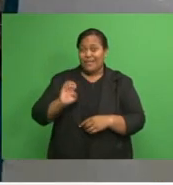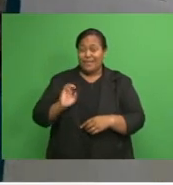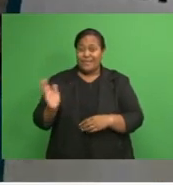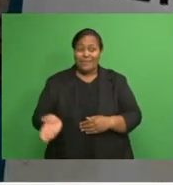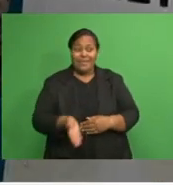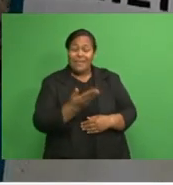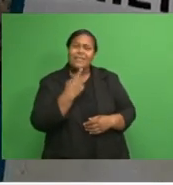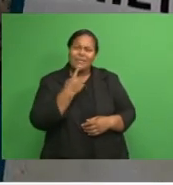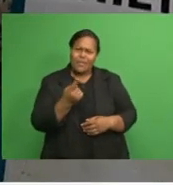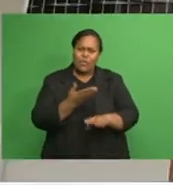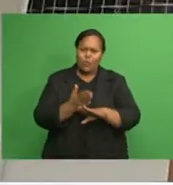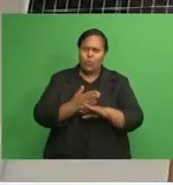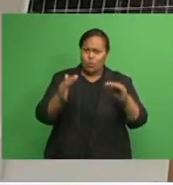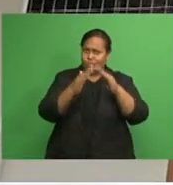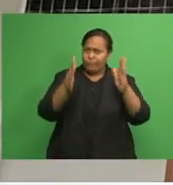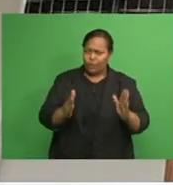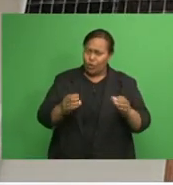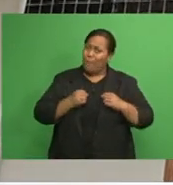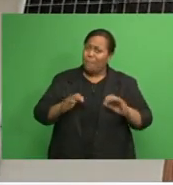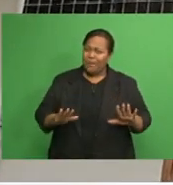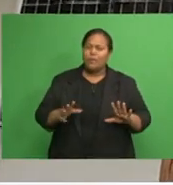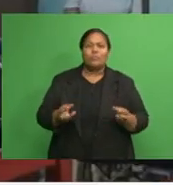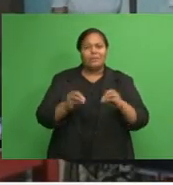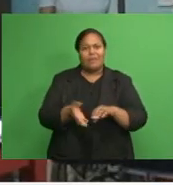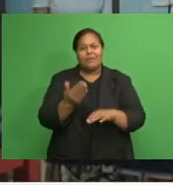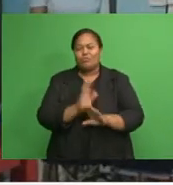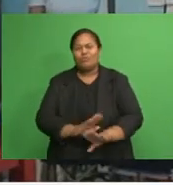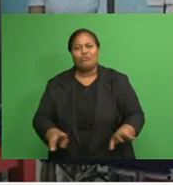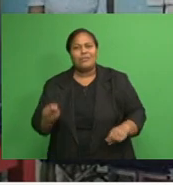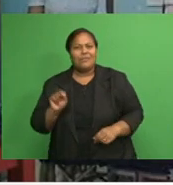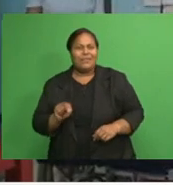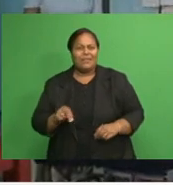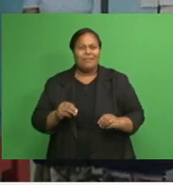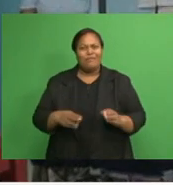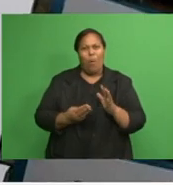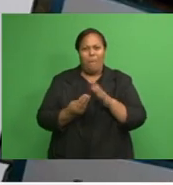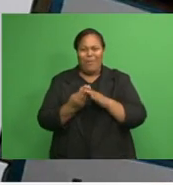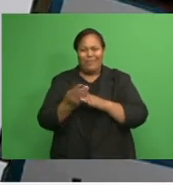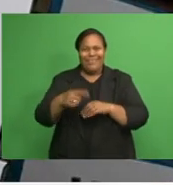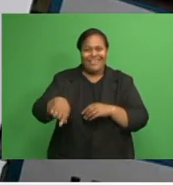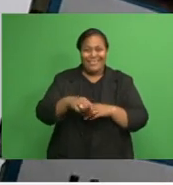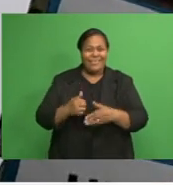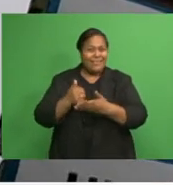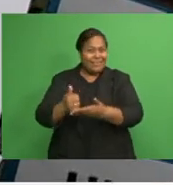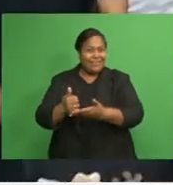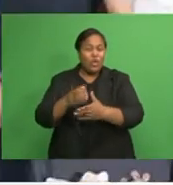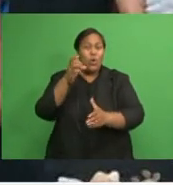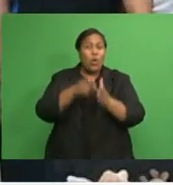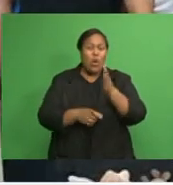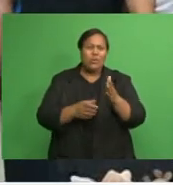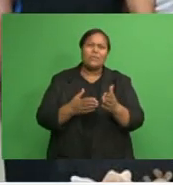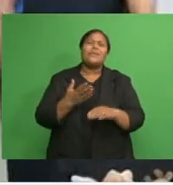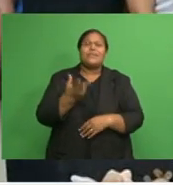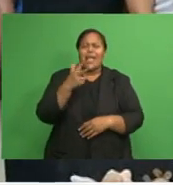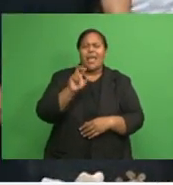building, once completed, will complete the setup for children who needs mobile assistance. The cost of the project is approximately